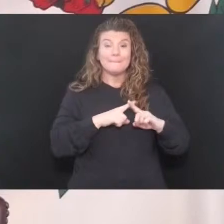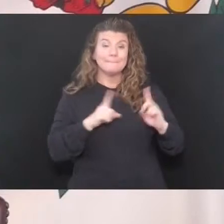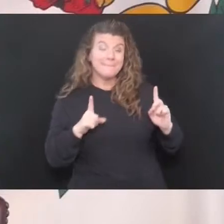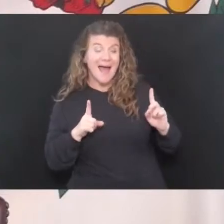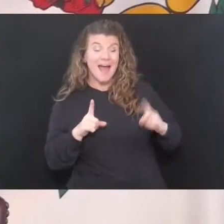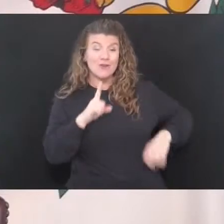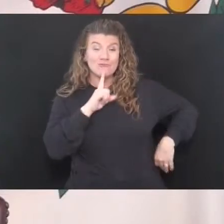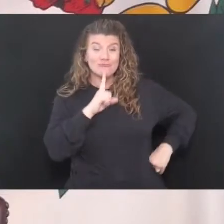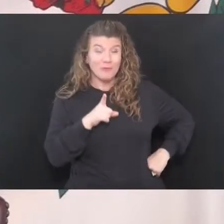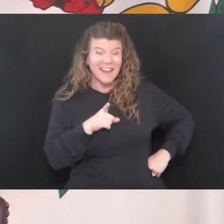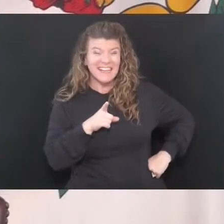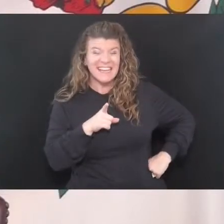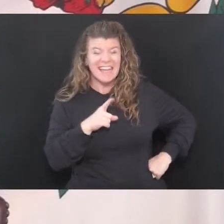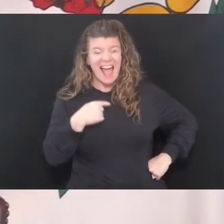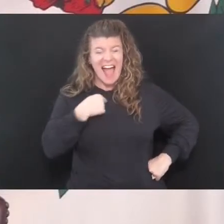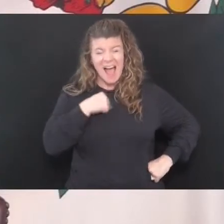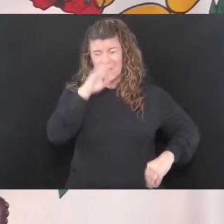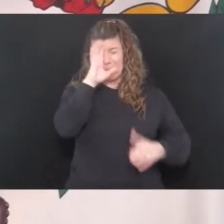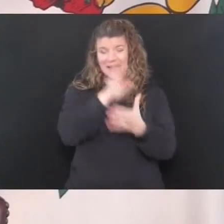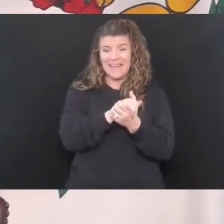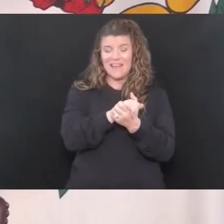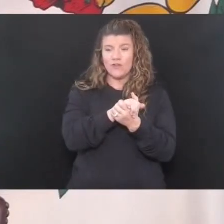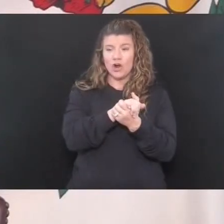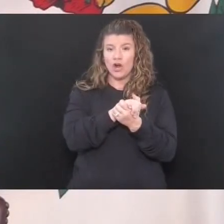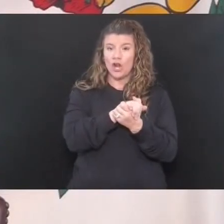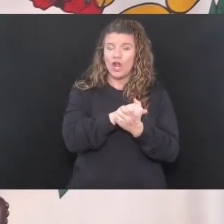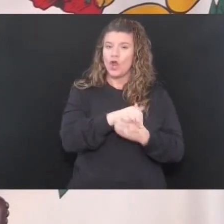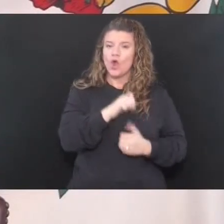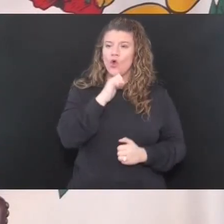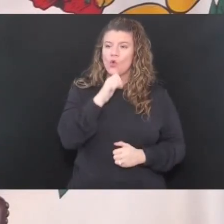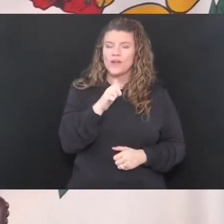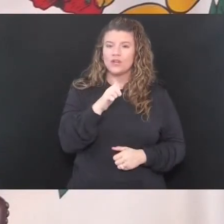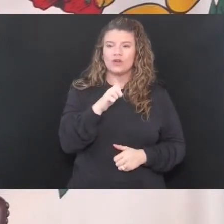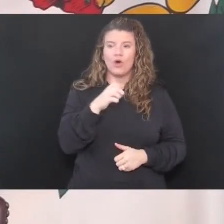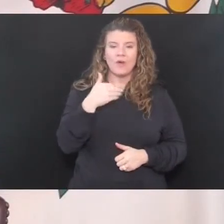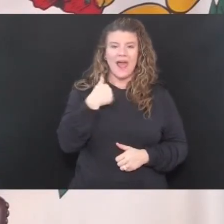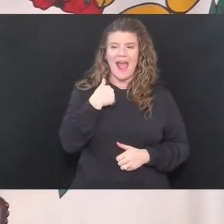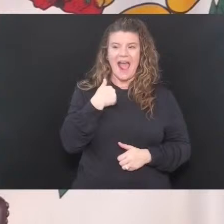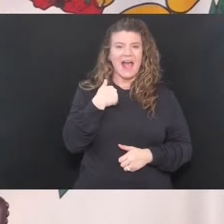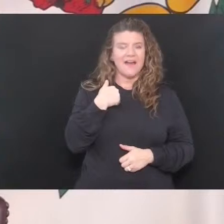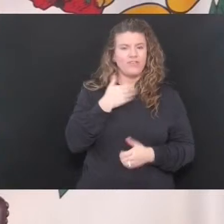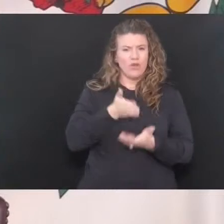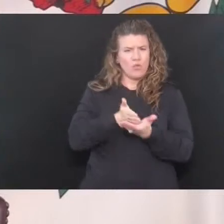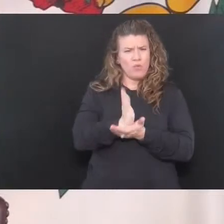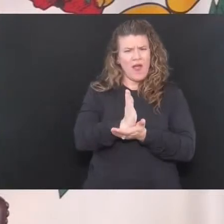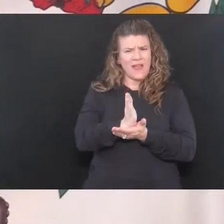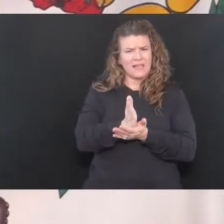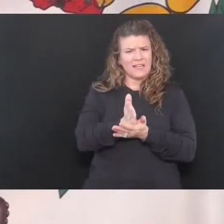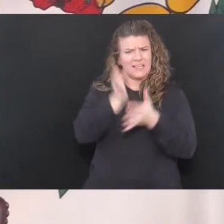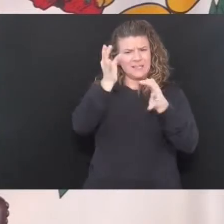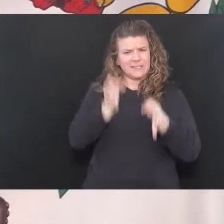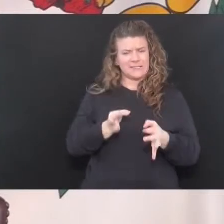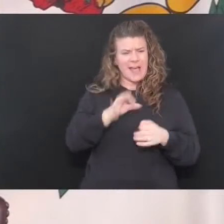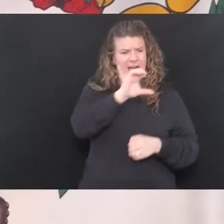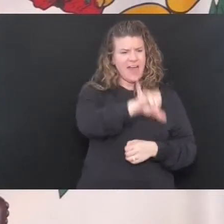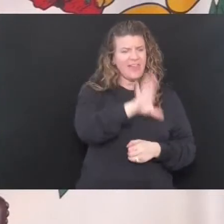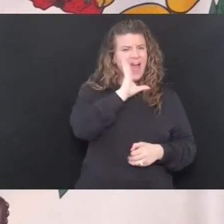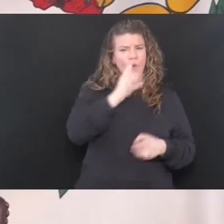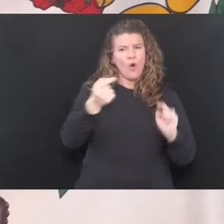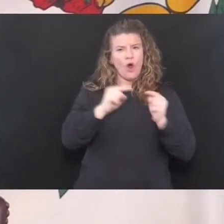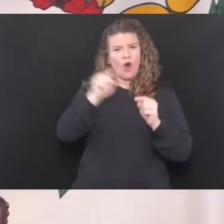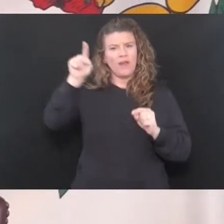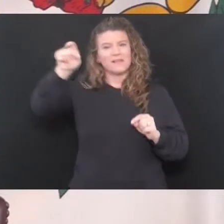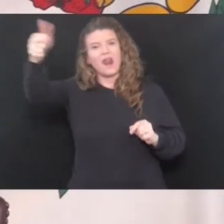really, I'm a firm believer we don't have the right to decide when it could endanger someone else. And